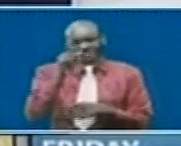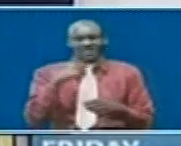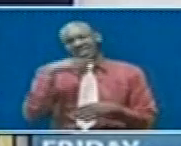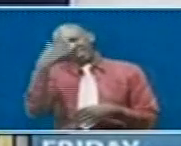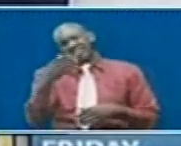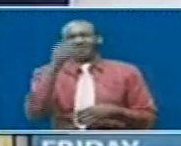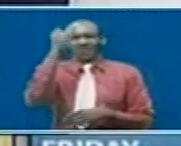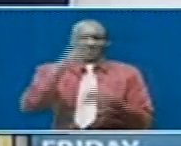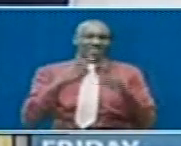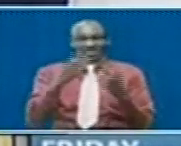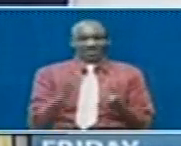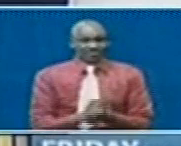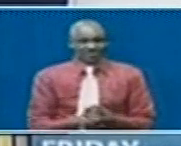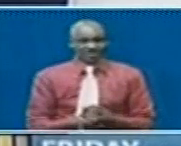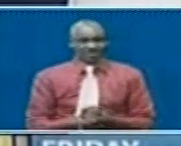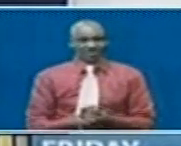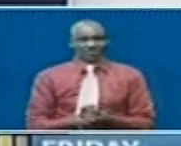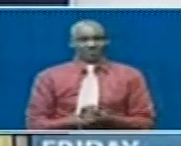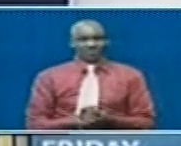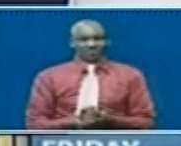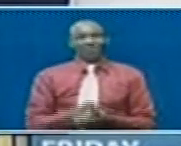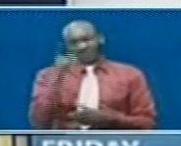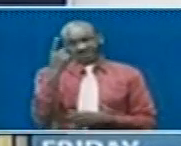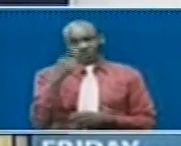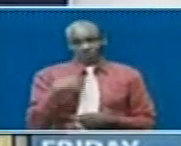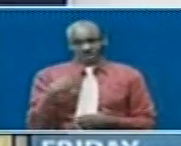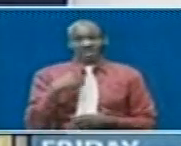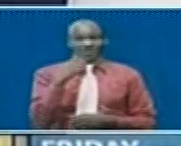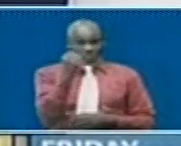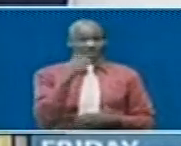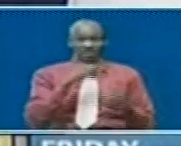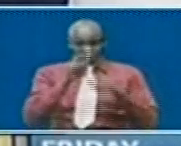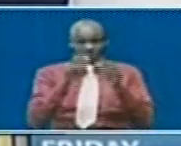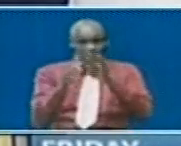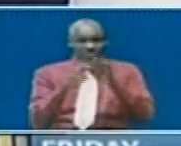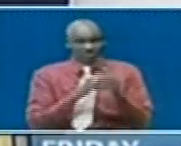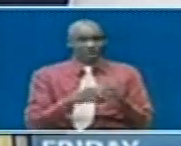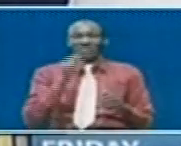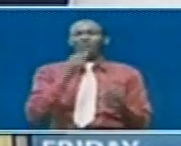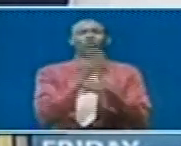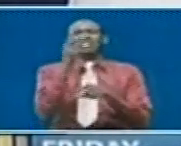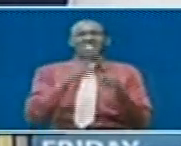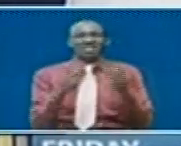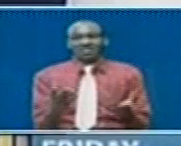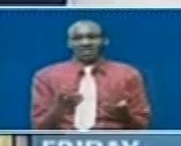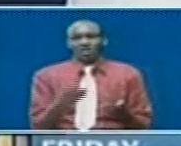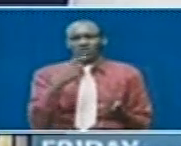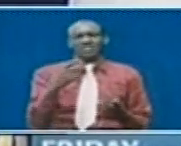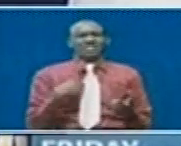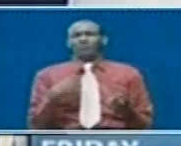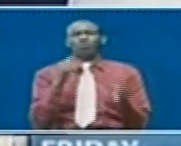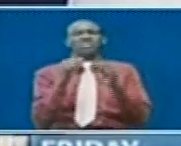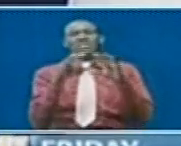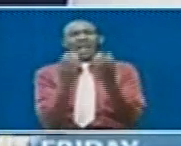say, 5 years apart from in the next 5 years? First of all, we skipped a couple of steps. You're 14 years old. What grade are you